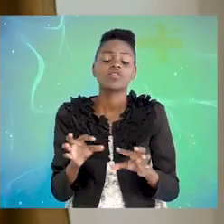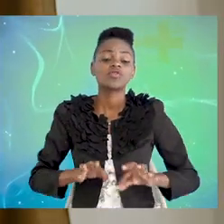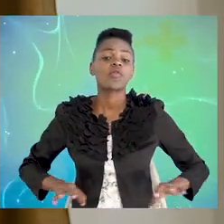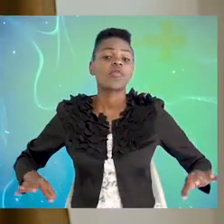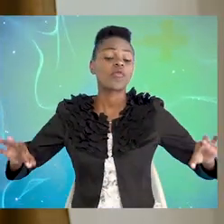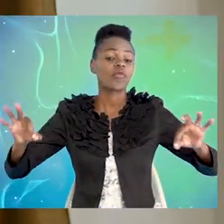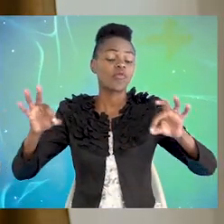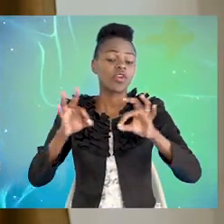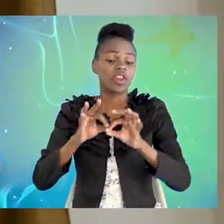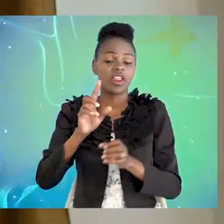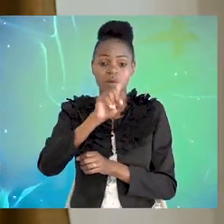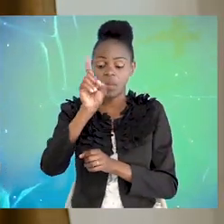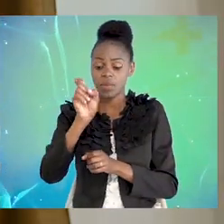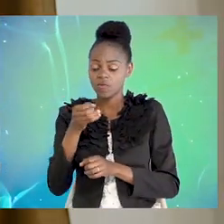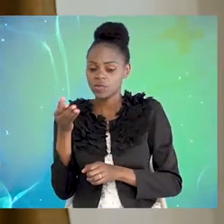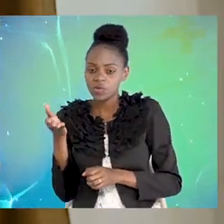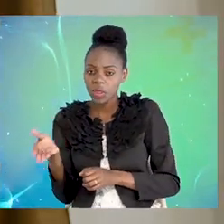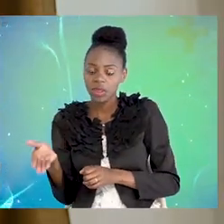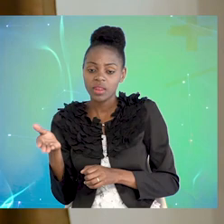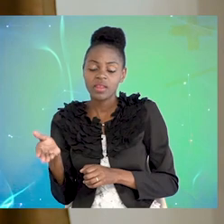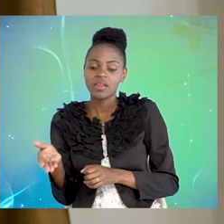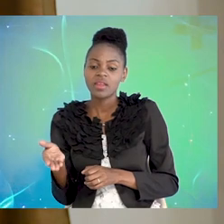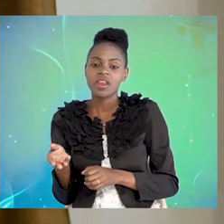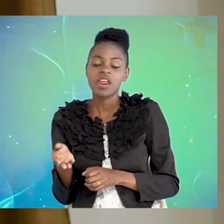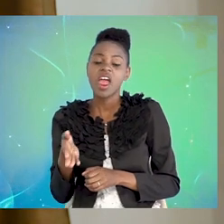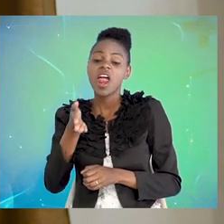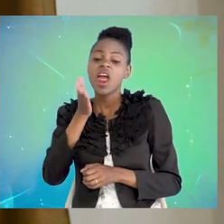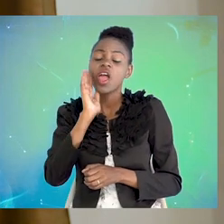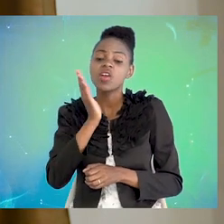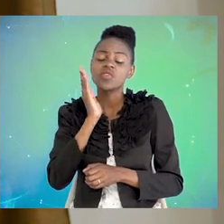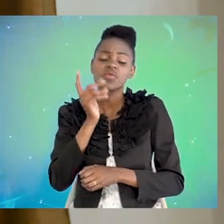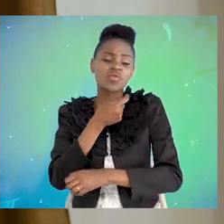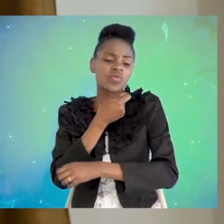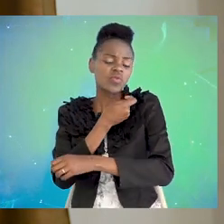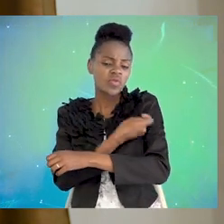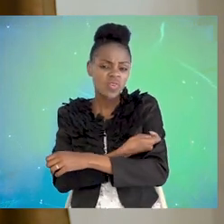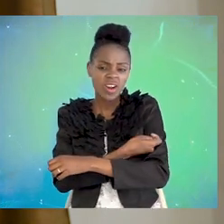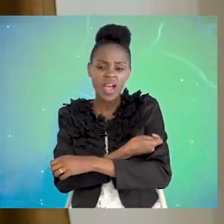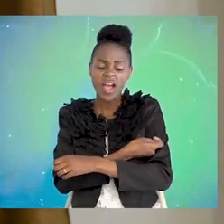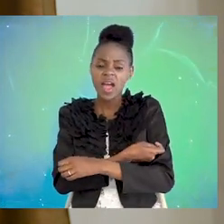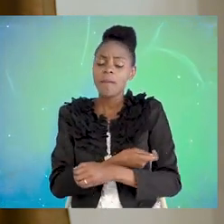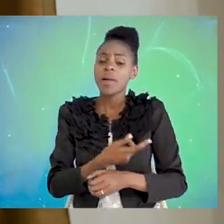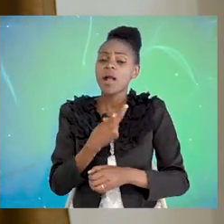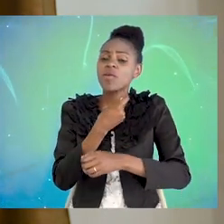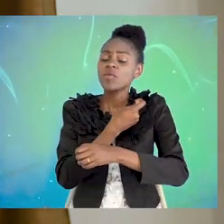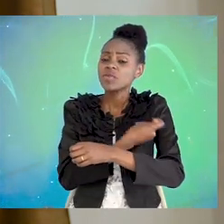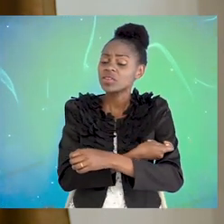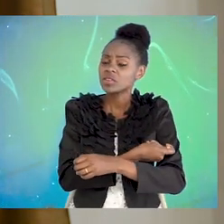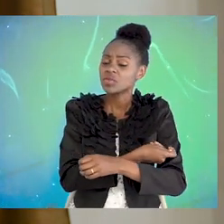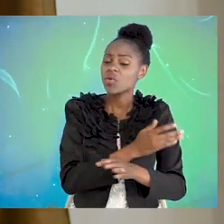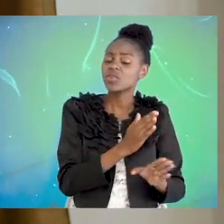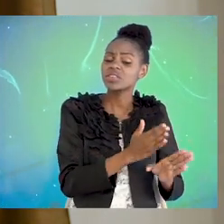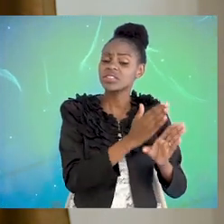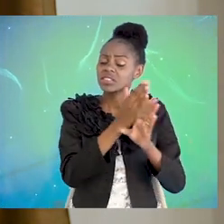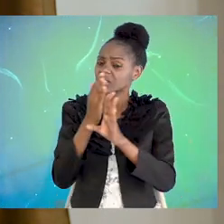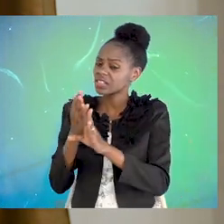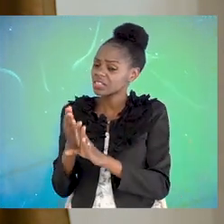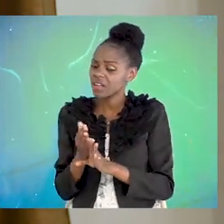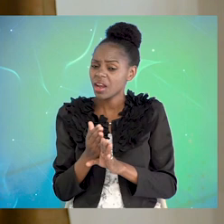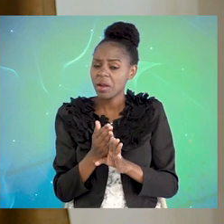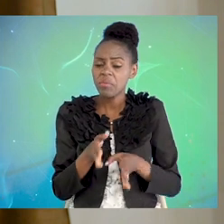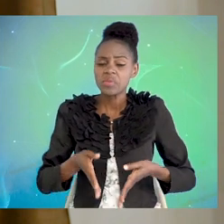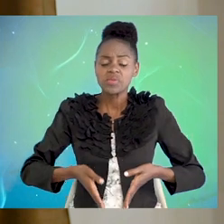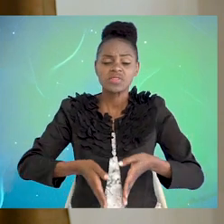important questions. So this is a new vaccine for typhoid. There have been old vaccines which didn't work so brilliantly. They